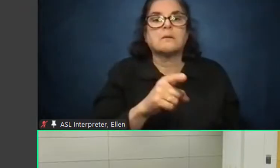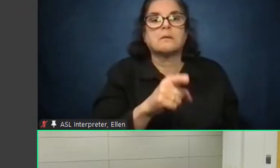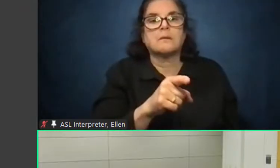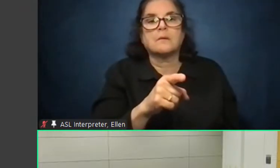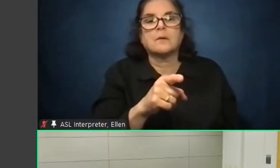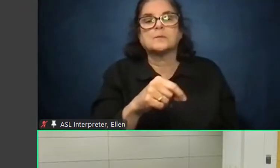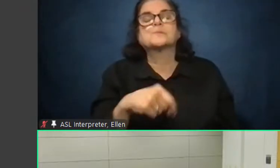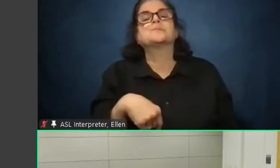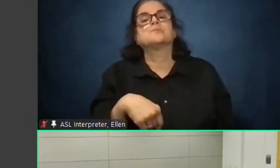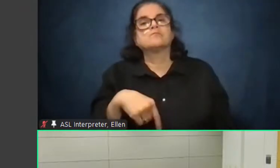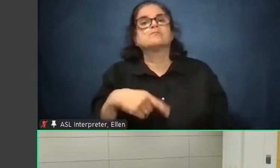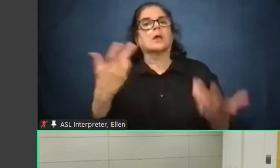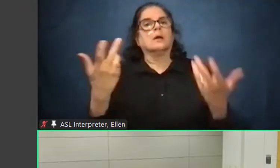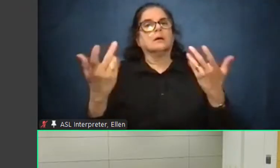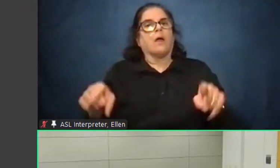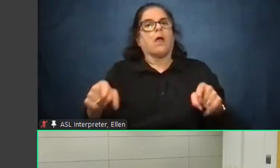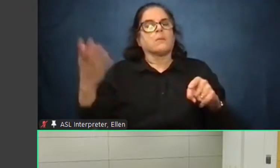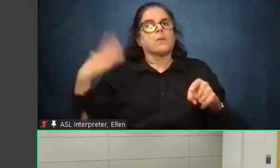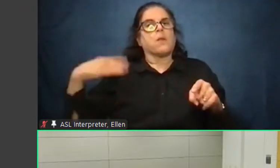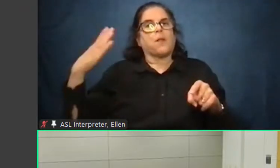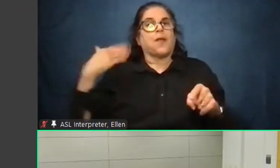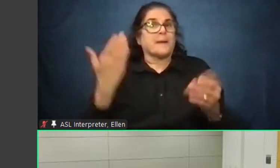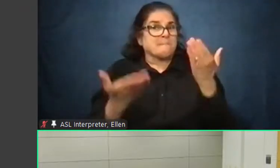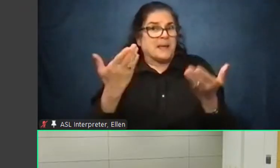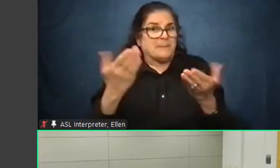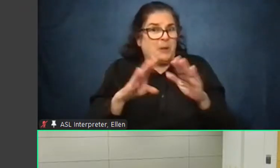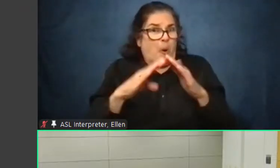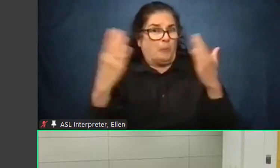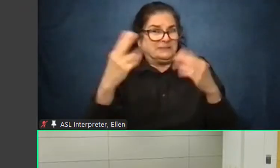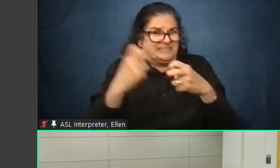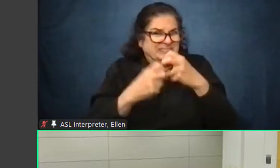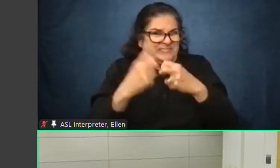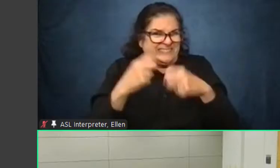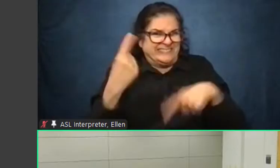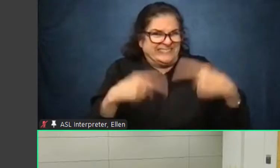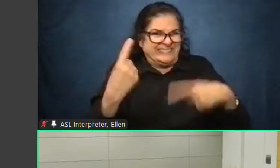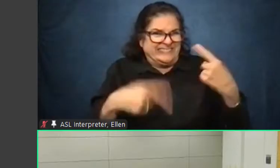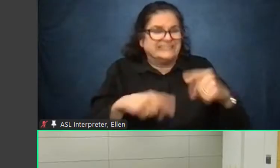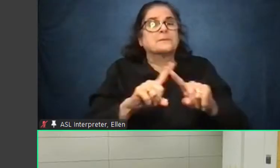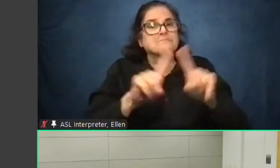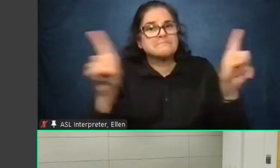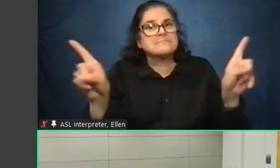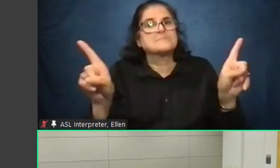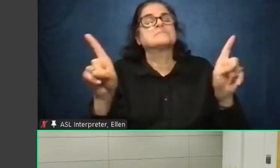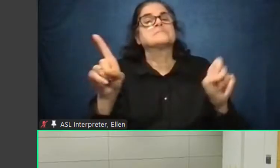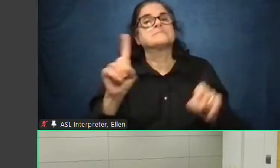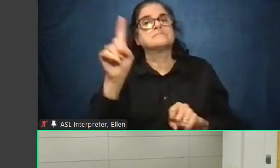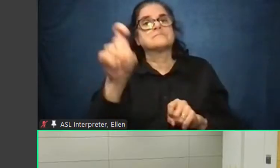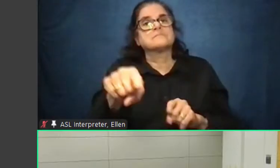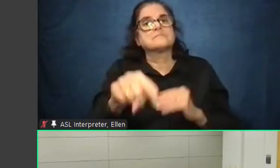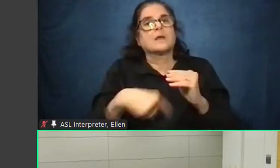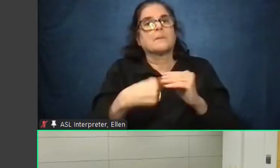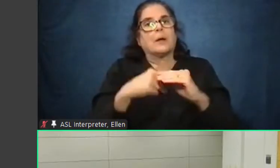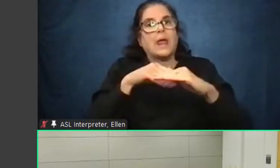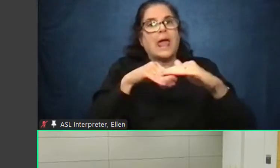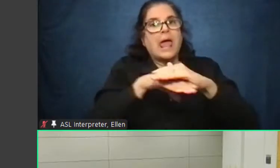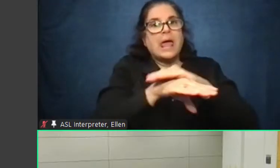It's been a thing, and I don't know if it might open a can of worms. But the question about accessibility